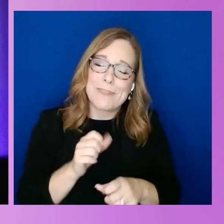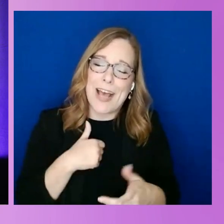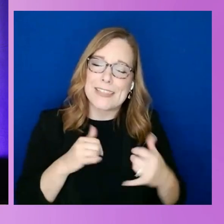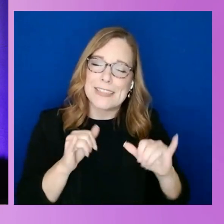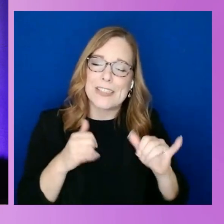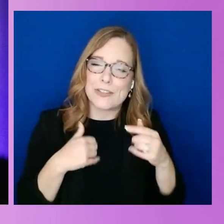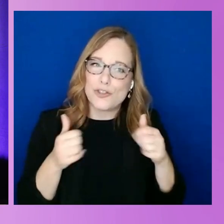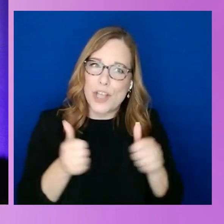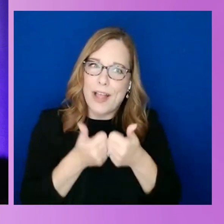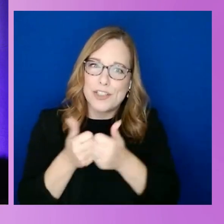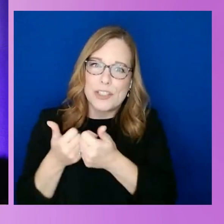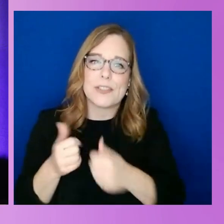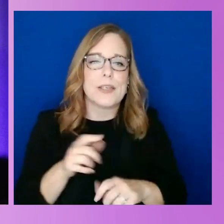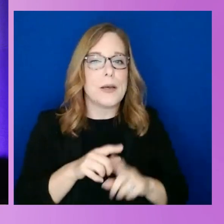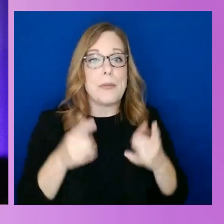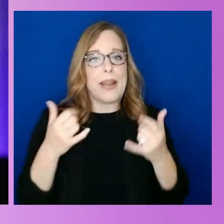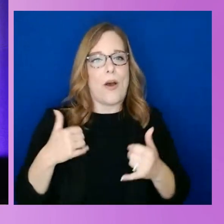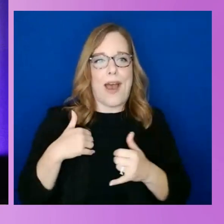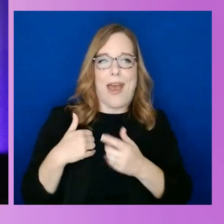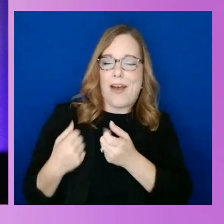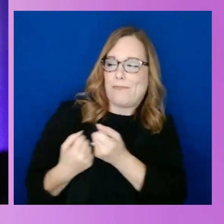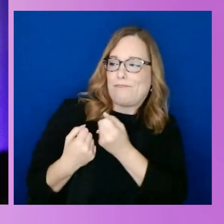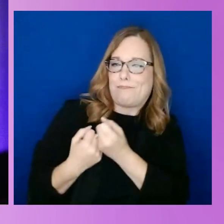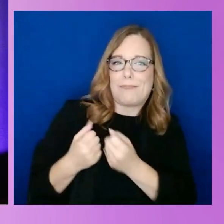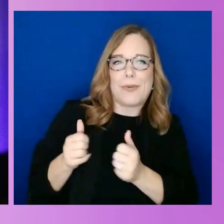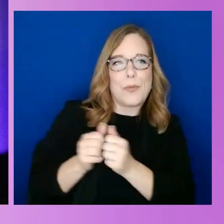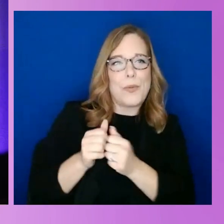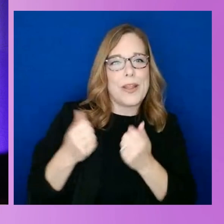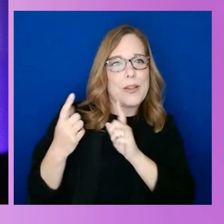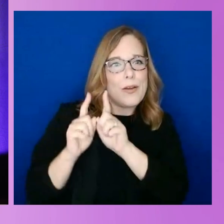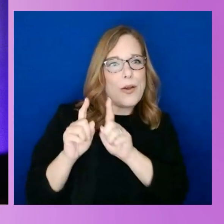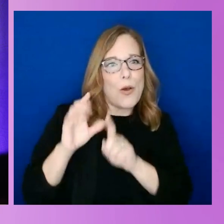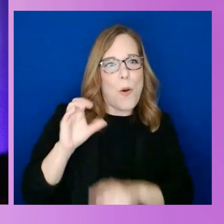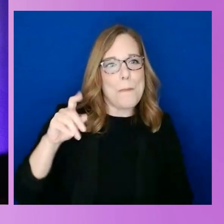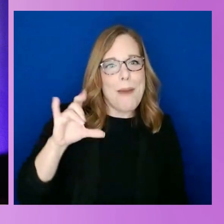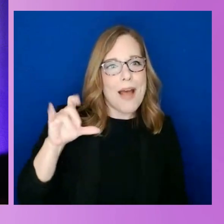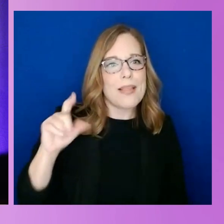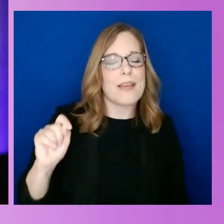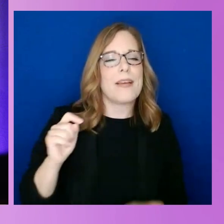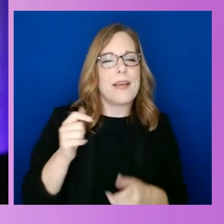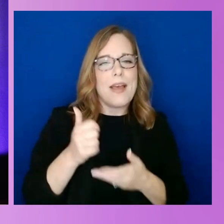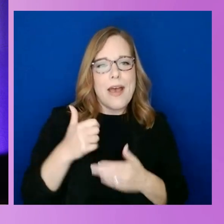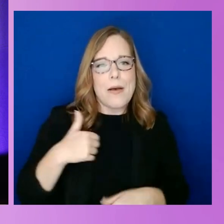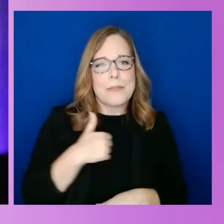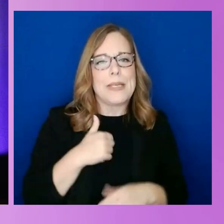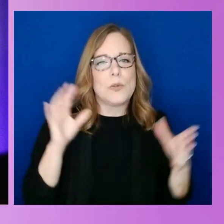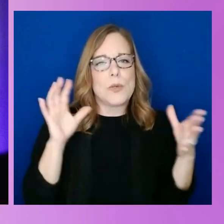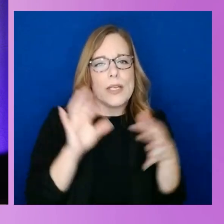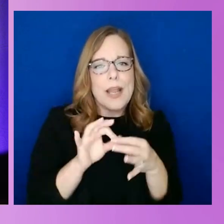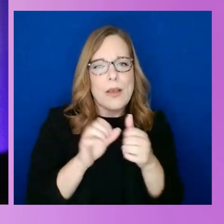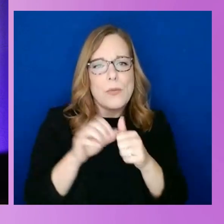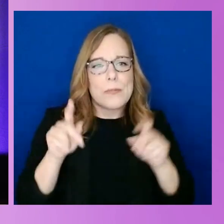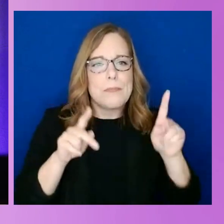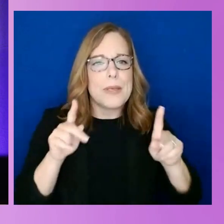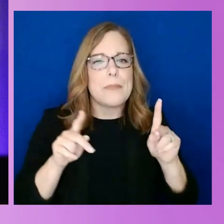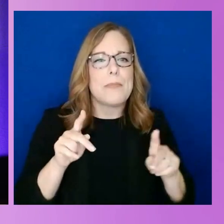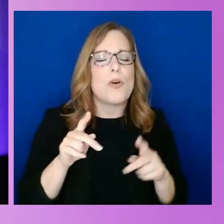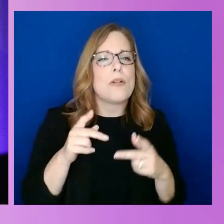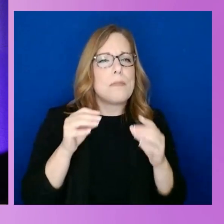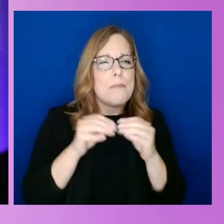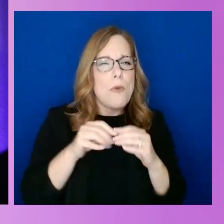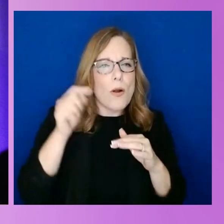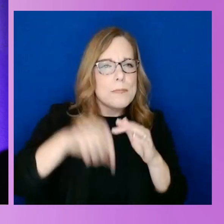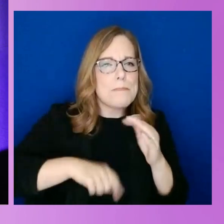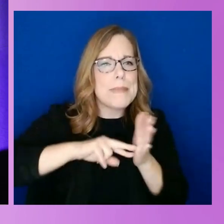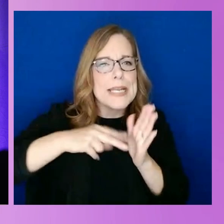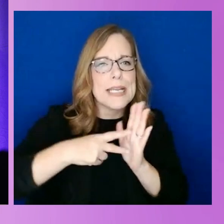stay on top of my work, tell compelling stories, and connect with people in more meaningful ways. Today, I'm excited to